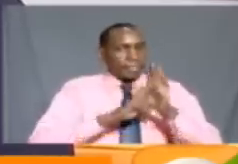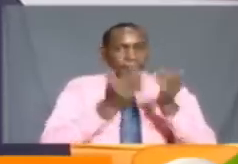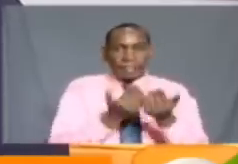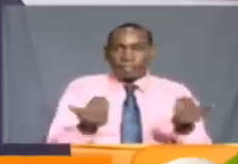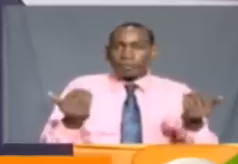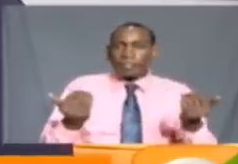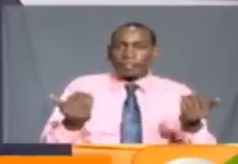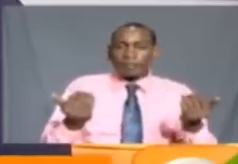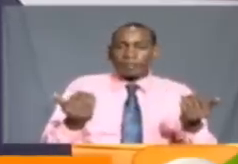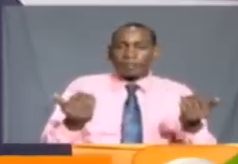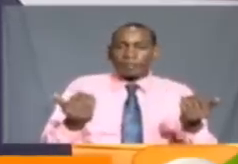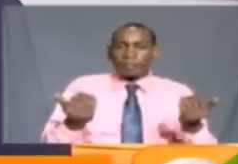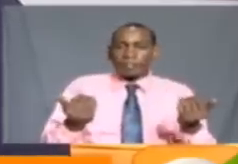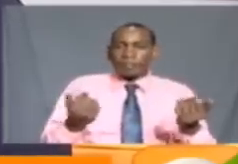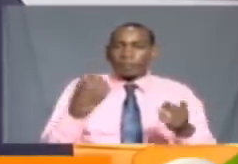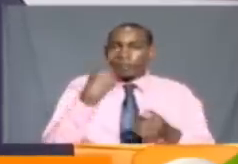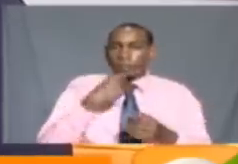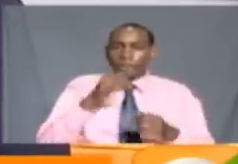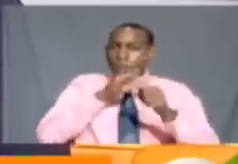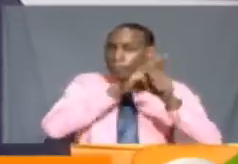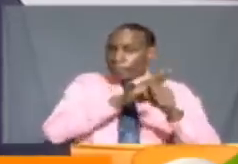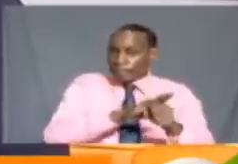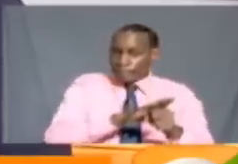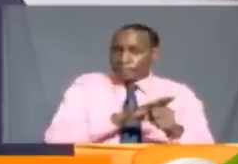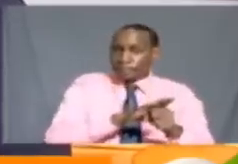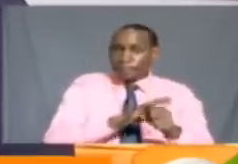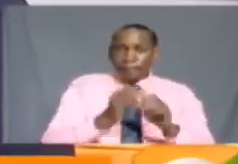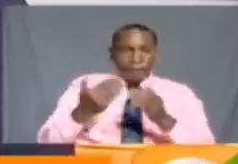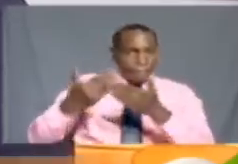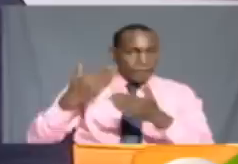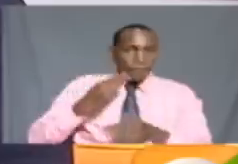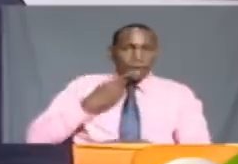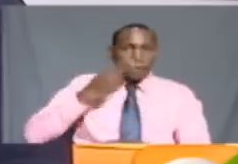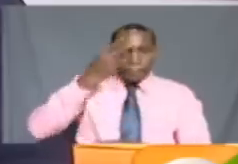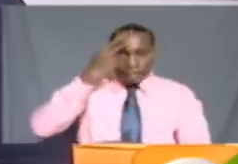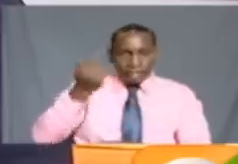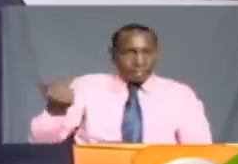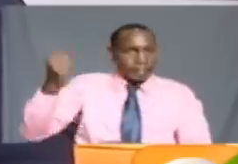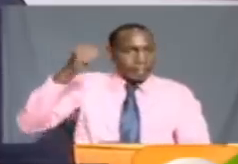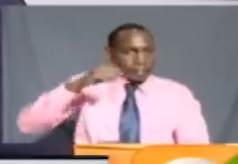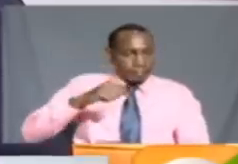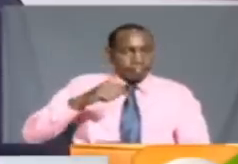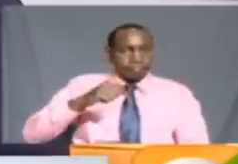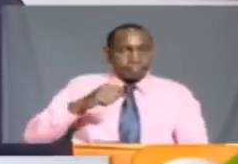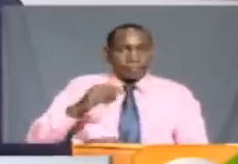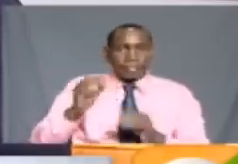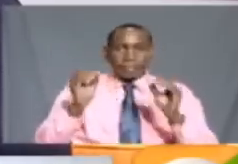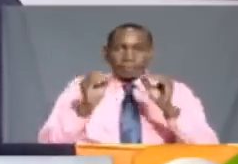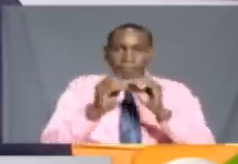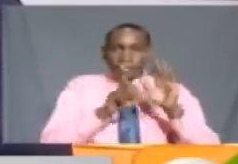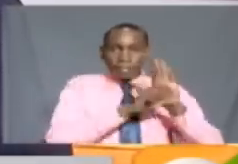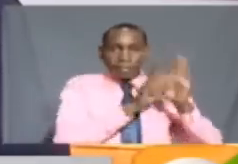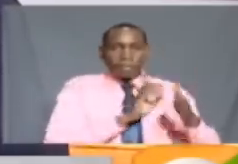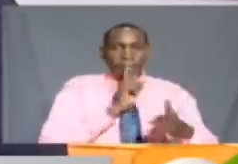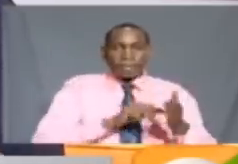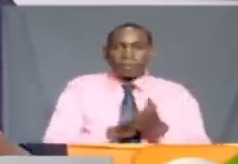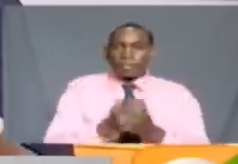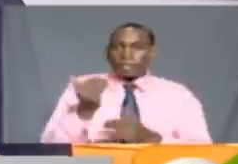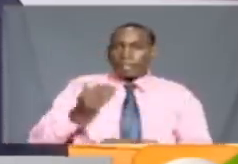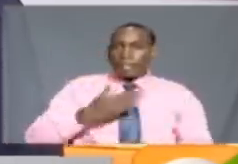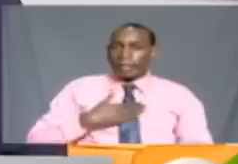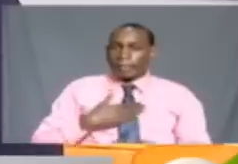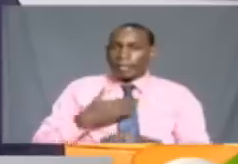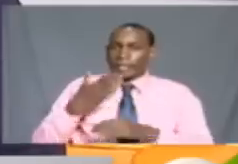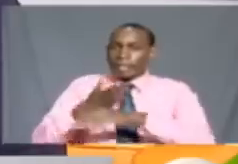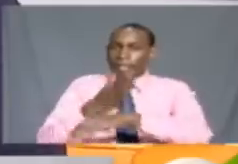children, watched brief for children who are victims. And at first, the parents will come, you know, to you as a lawyer and say, you know, my child was hurt, and,